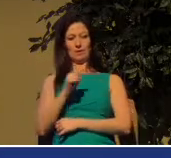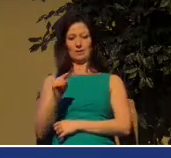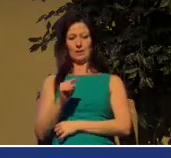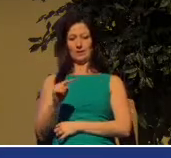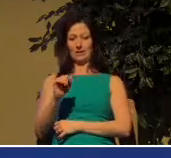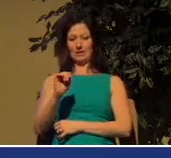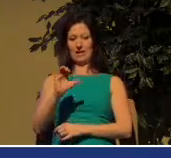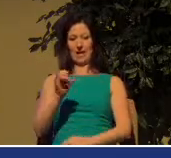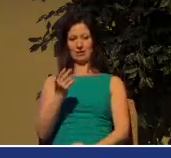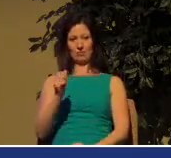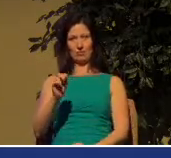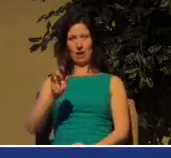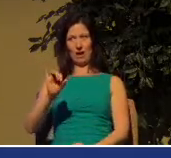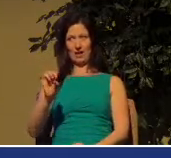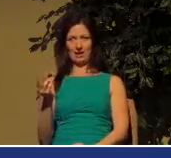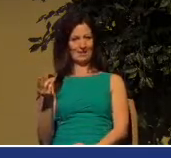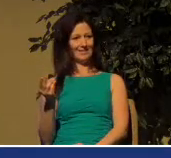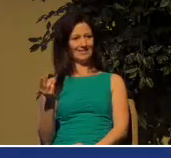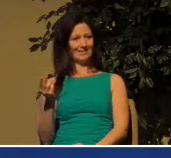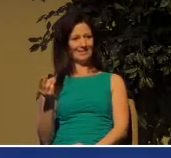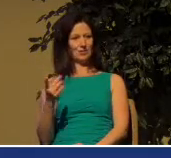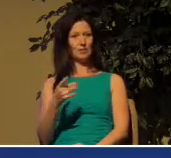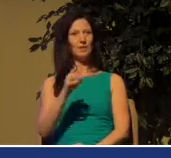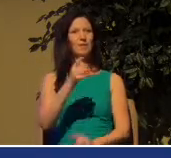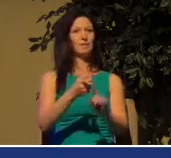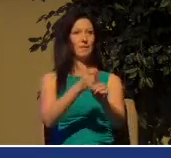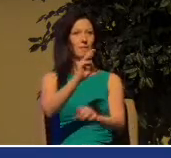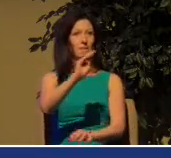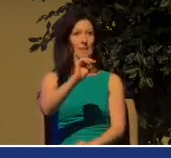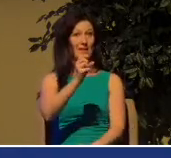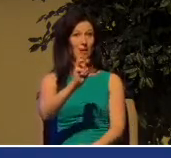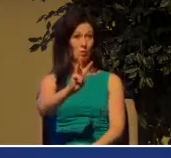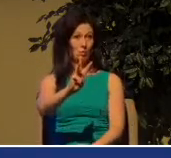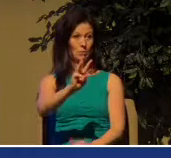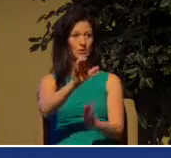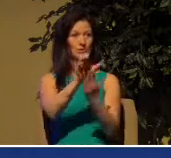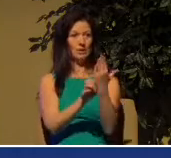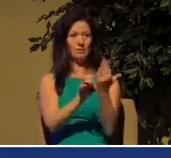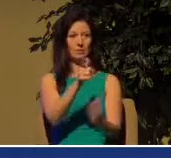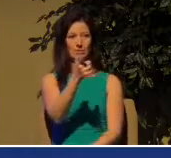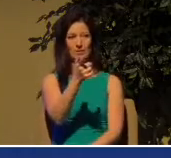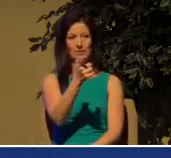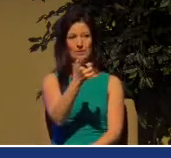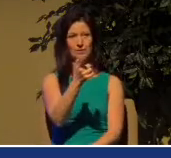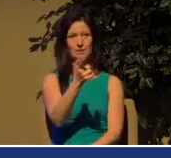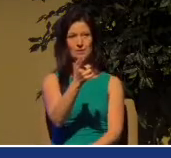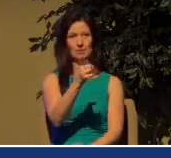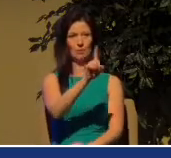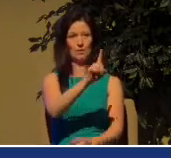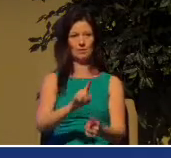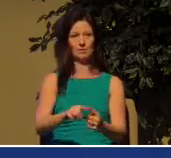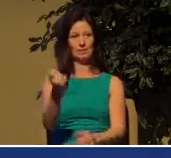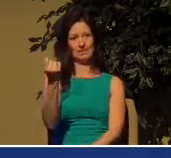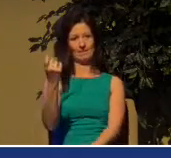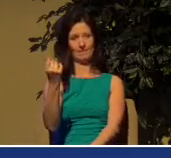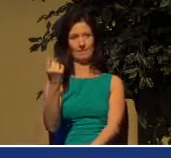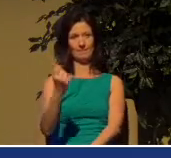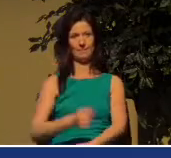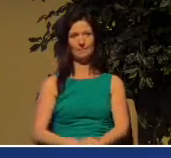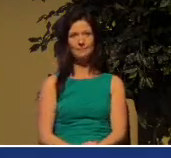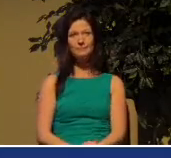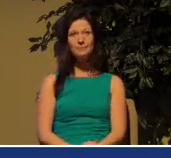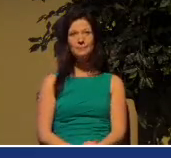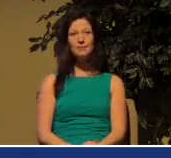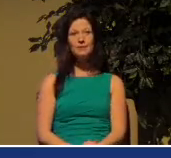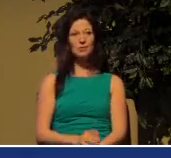Zechariah. So here from Matthew's Gospel, chapter 21, let's read the first 11 verses. As they,